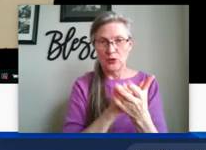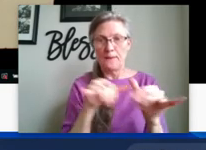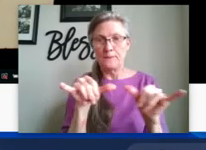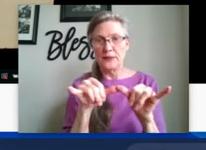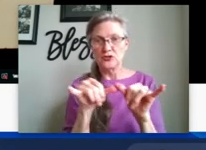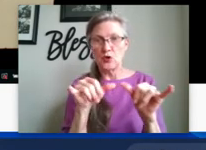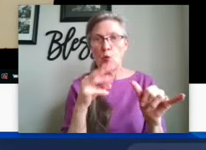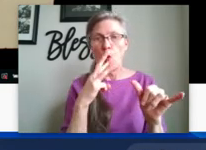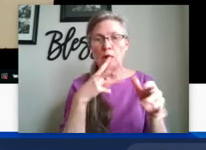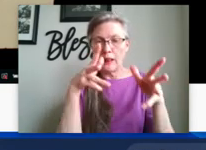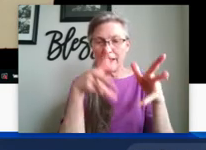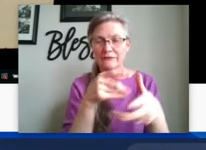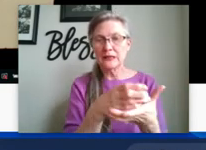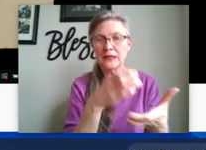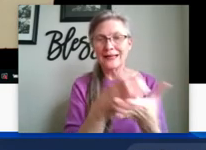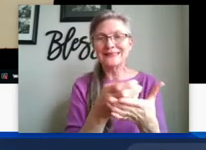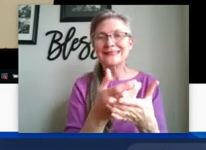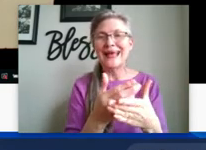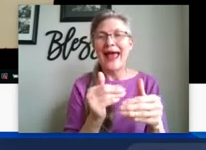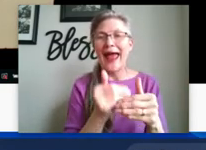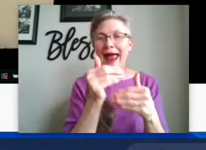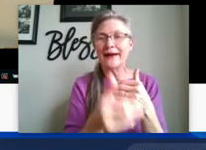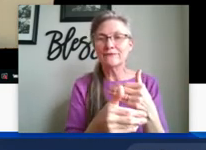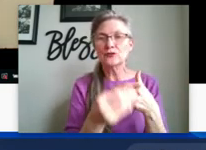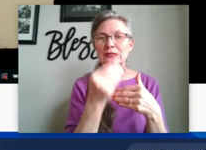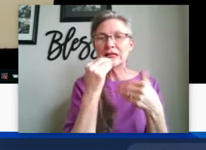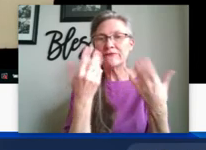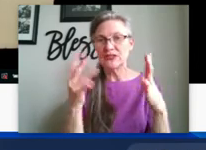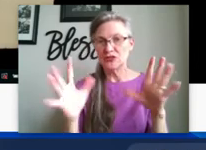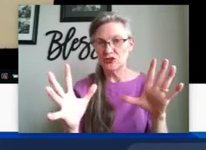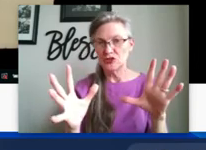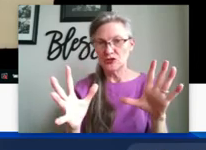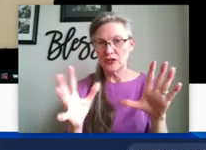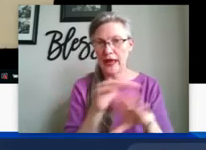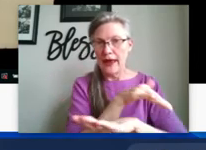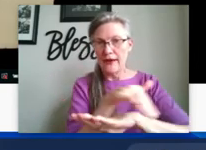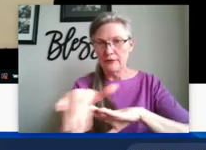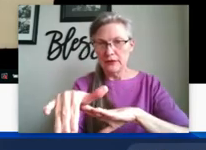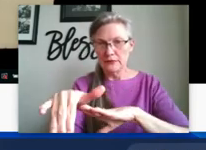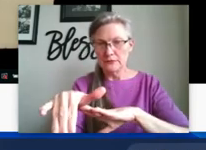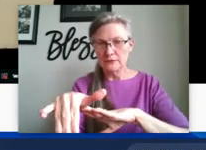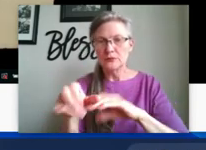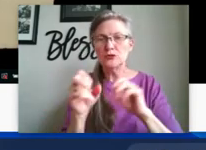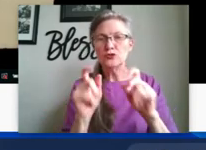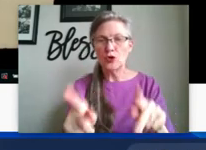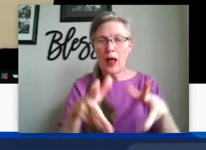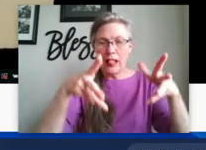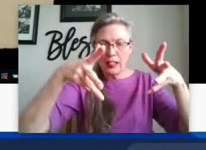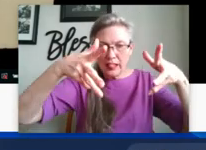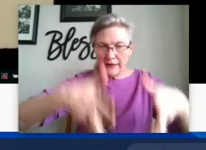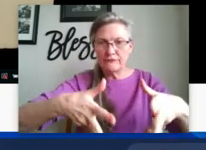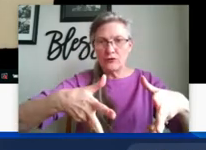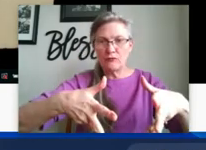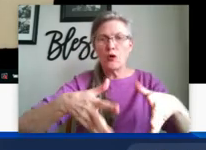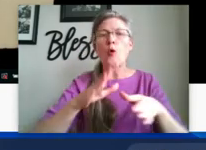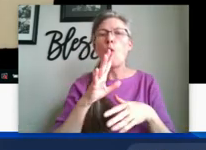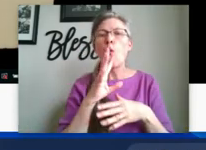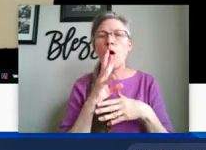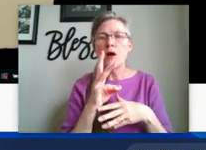left over in glasses, and I'm measuring it in cups. So left over